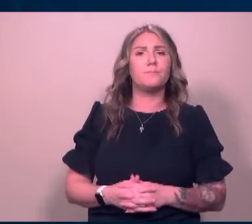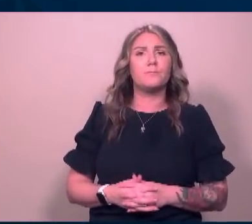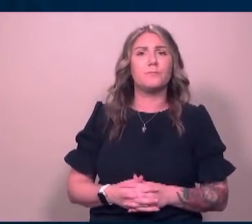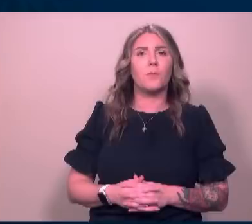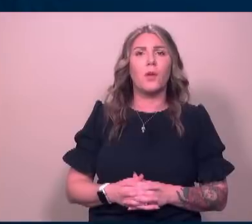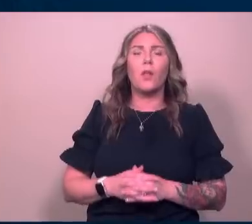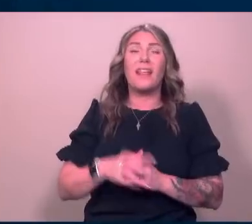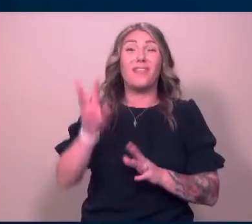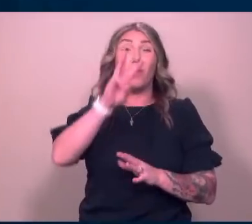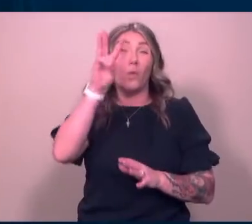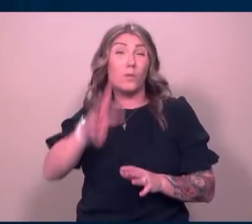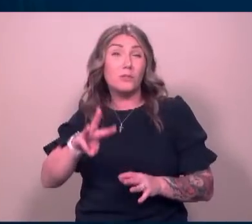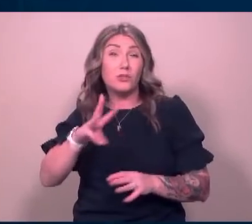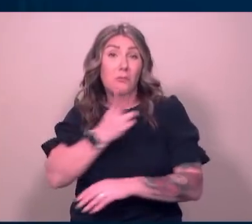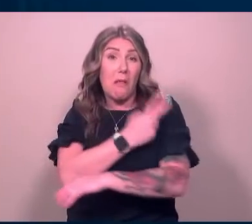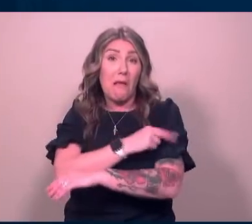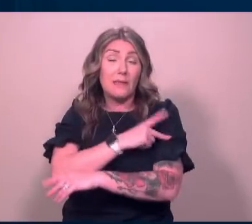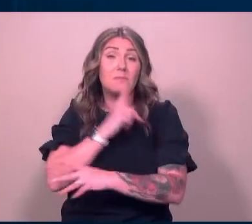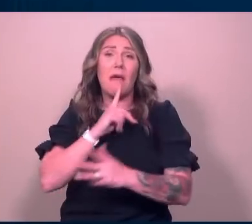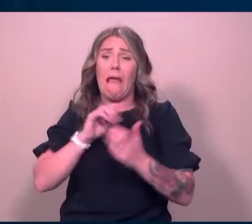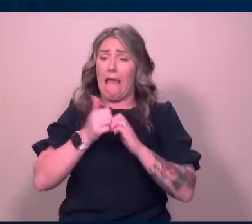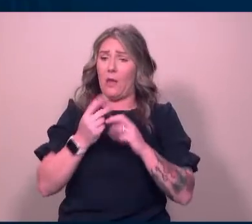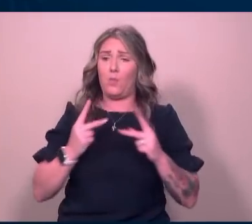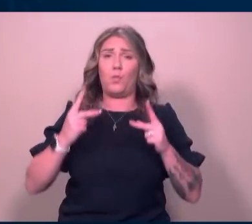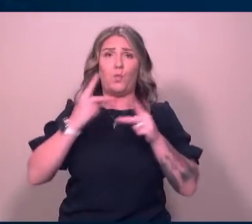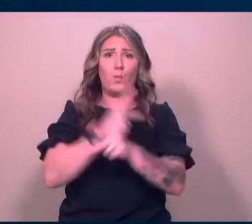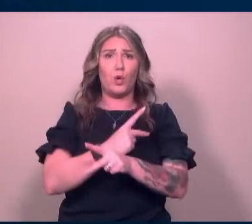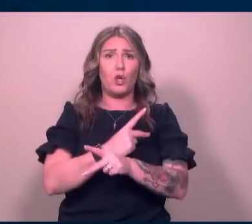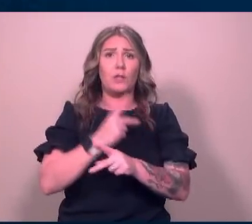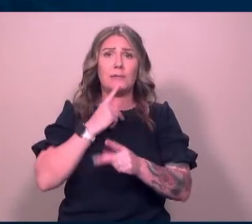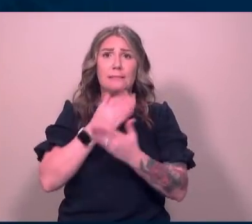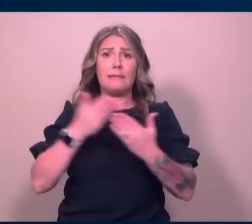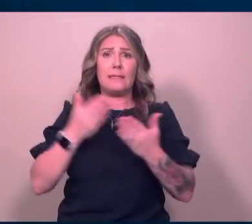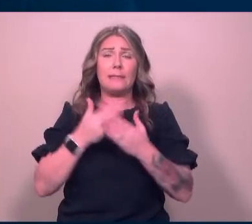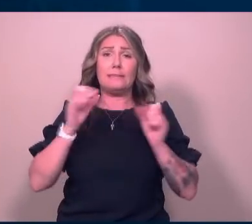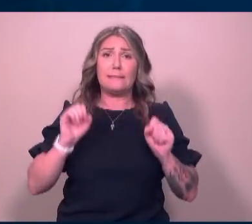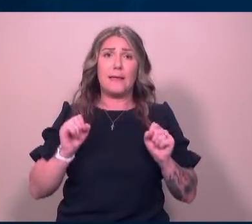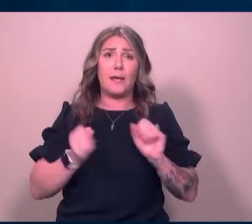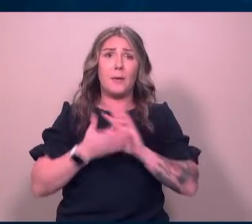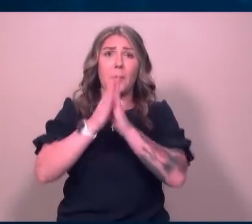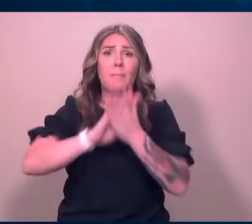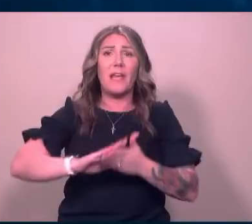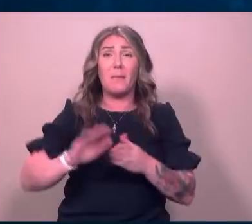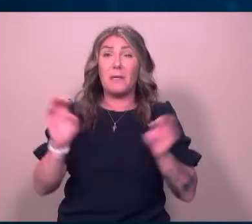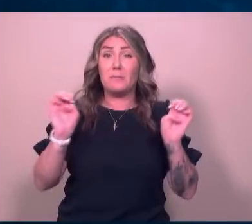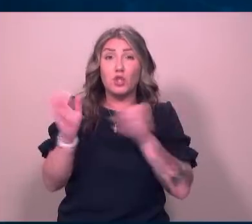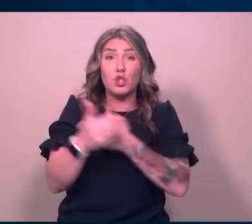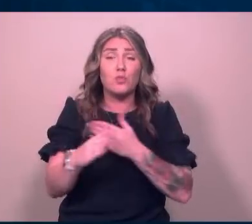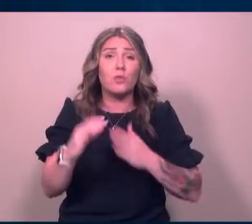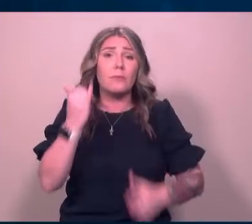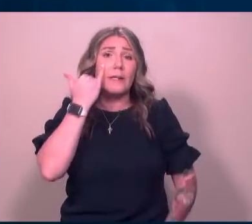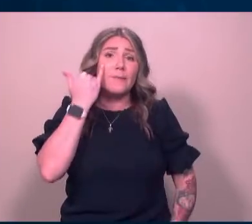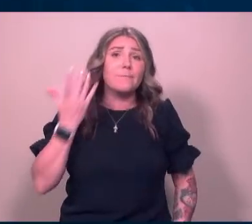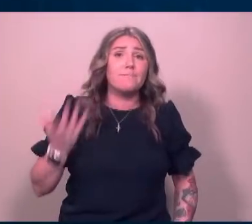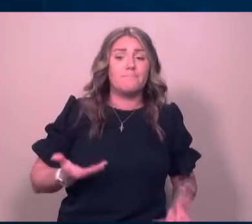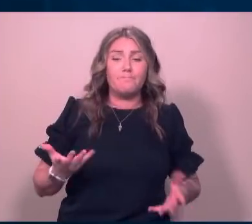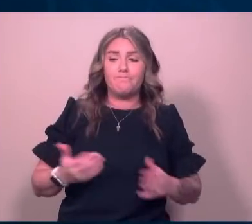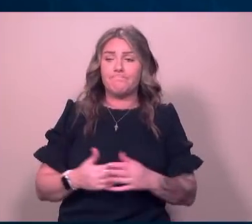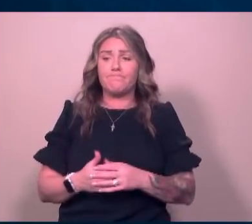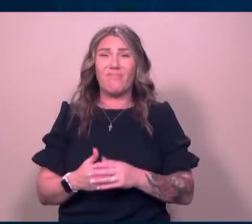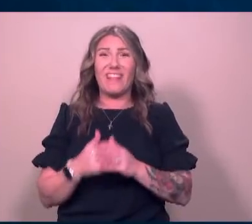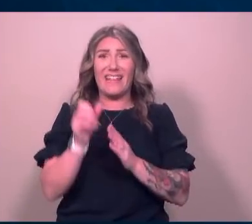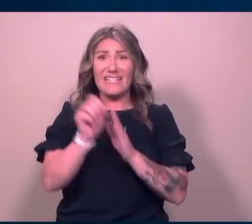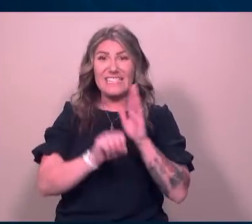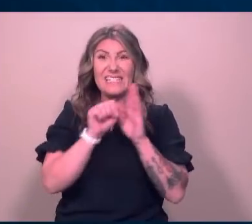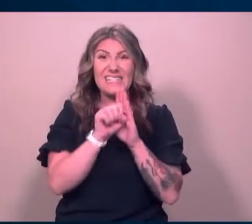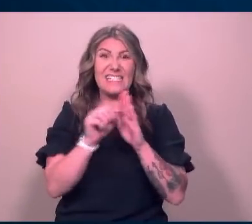Wichita hospitals could speak to how much worse things can get in the ER if some of these